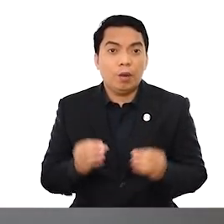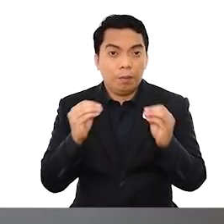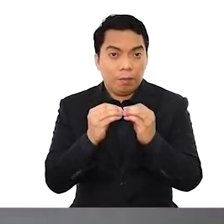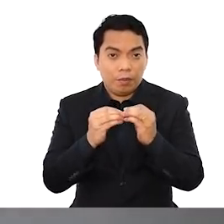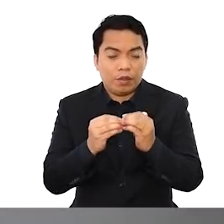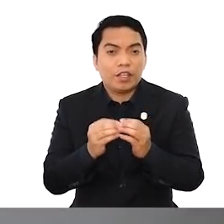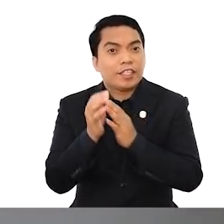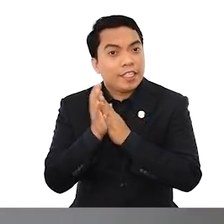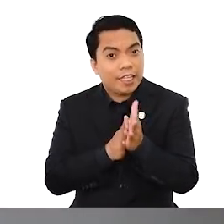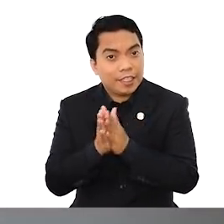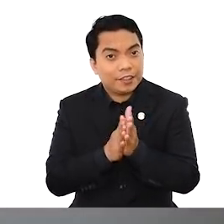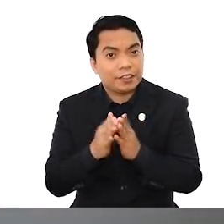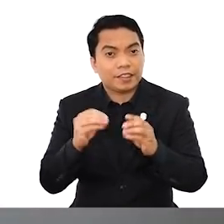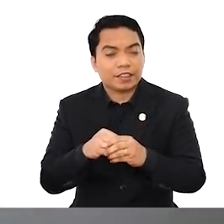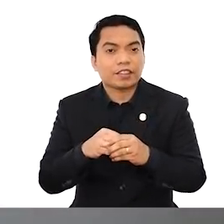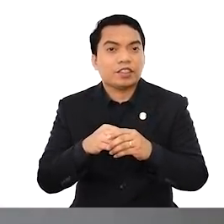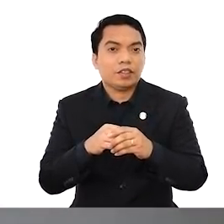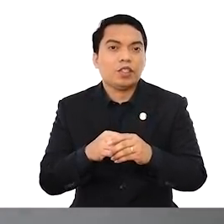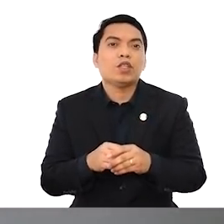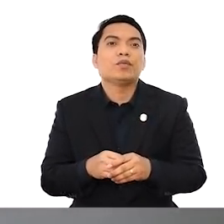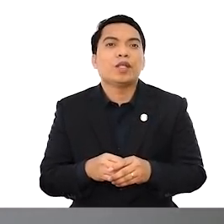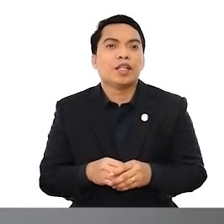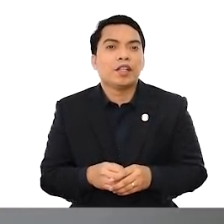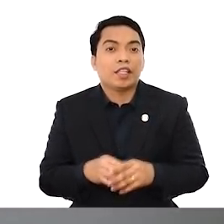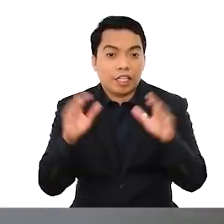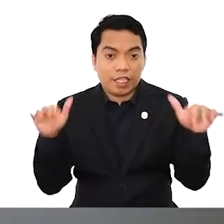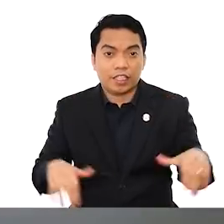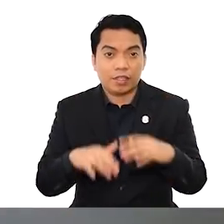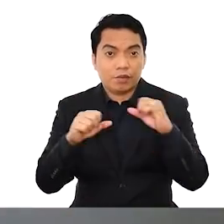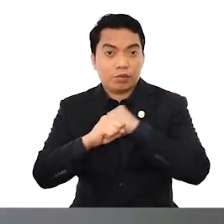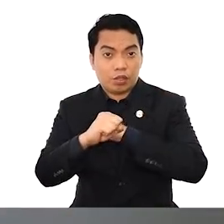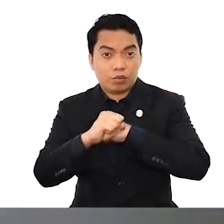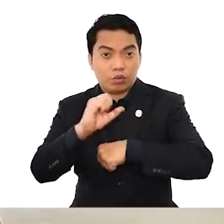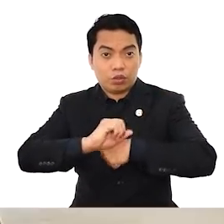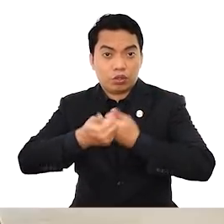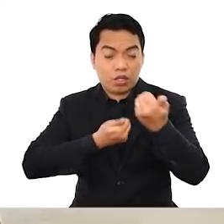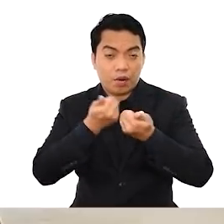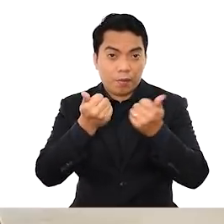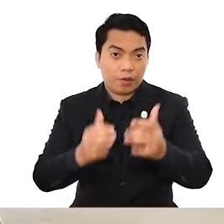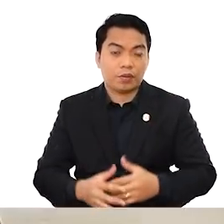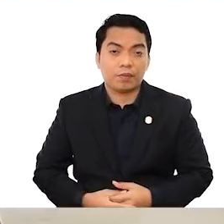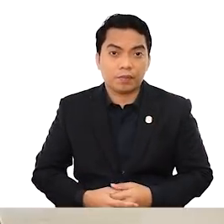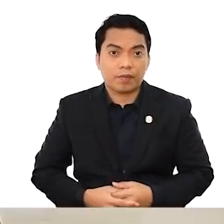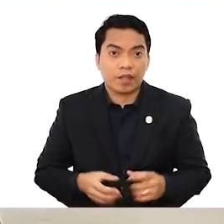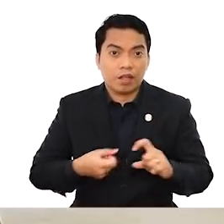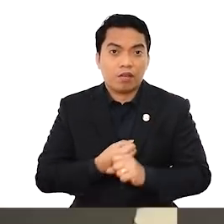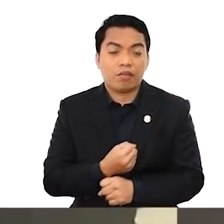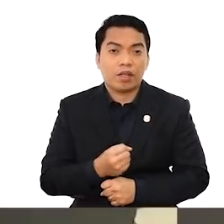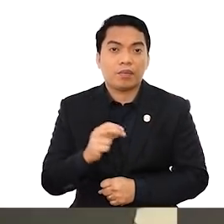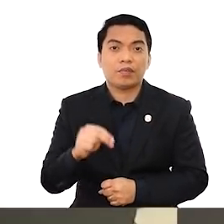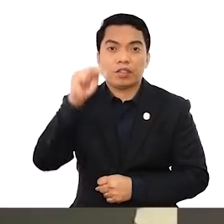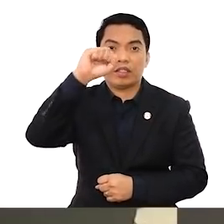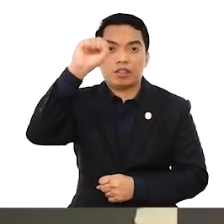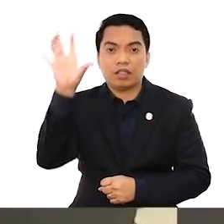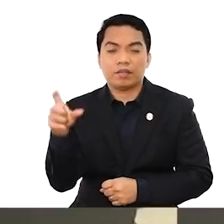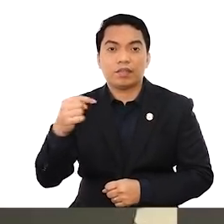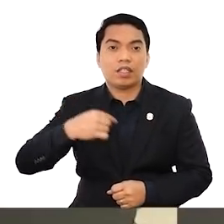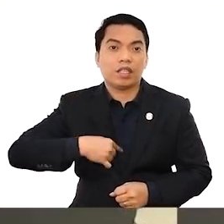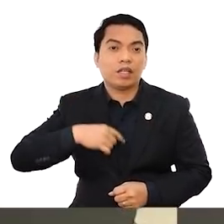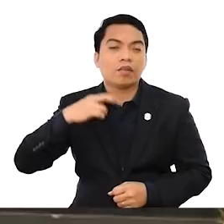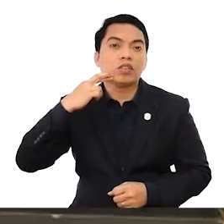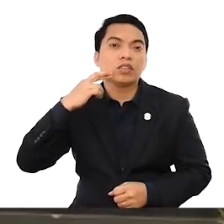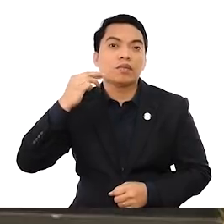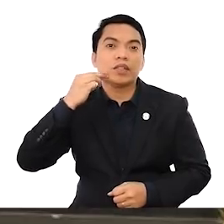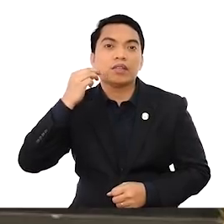more active in every activity launched by the church administration. From Northern Africa, I'm Sister Roselle